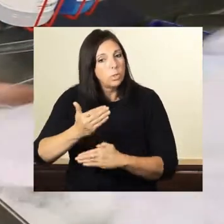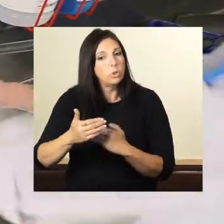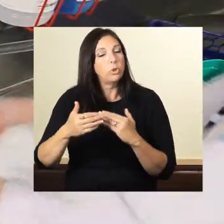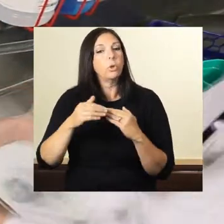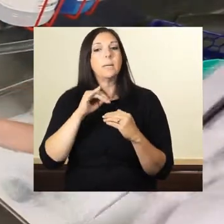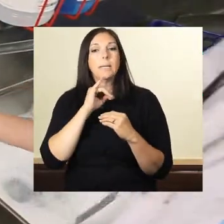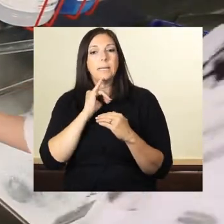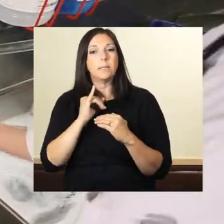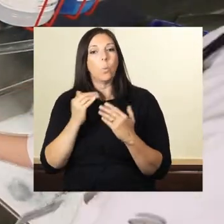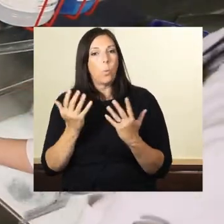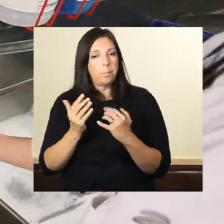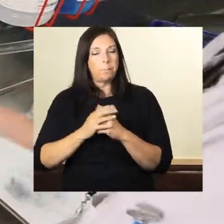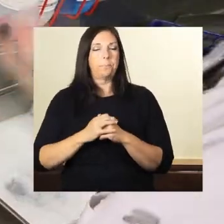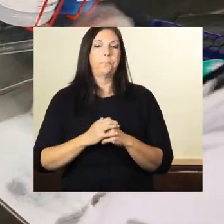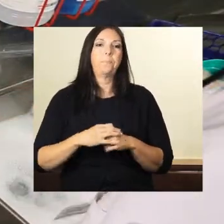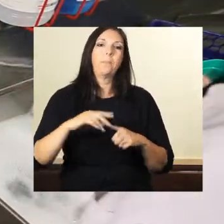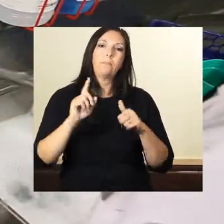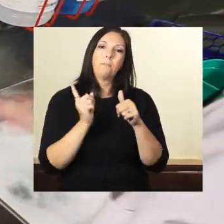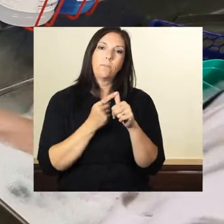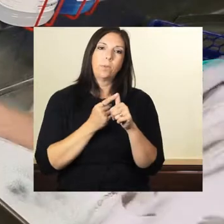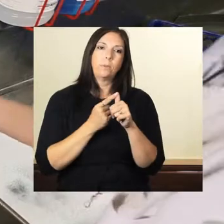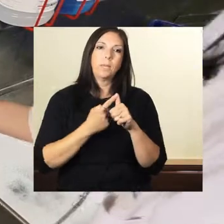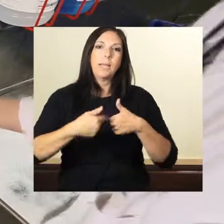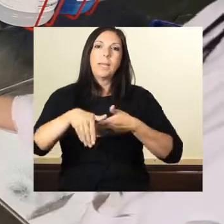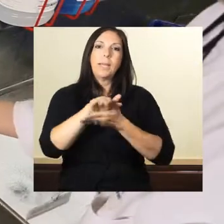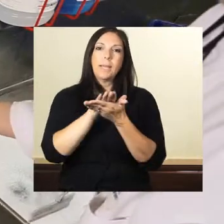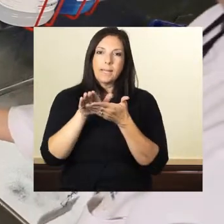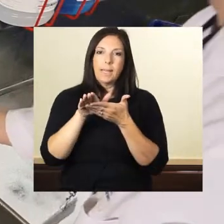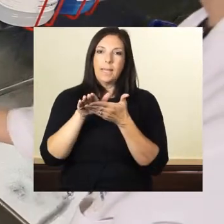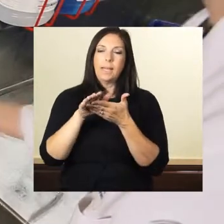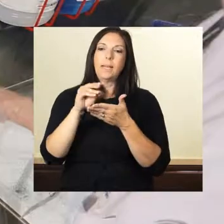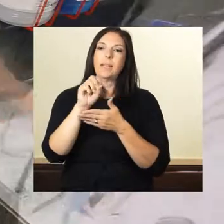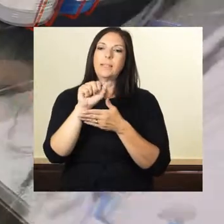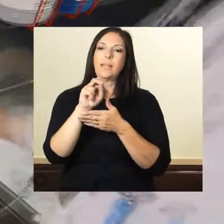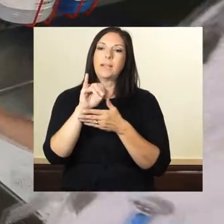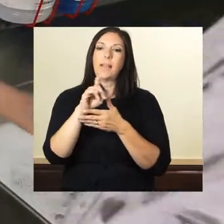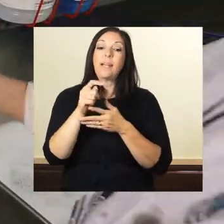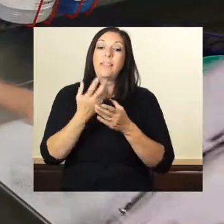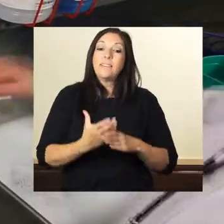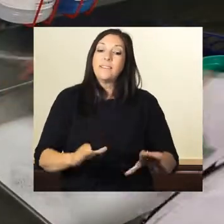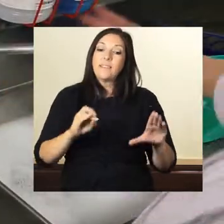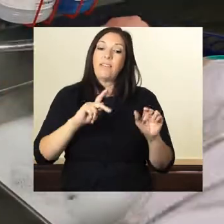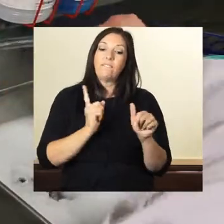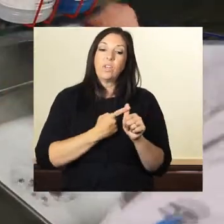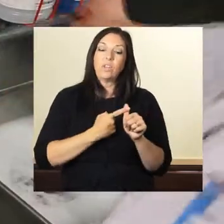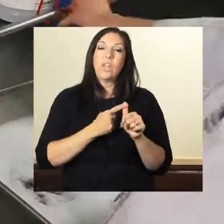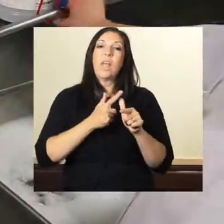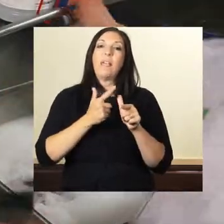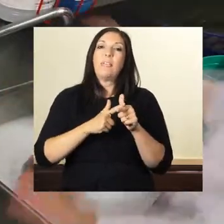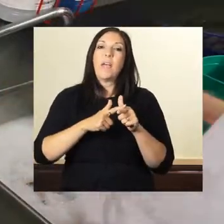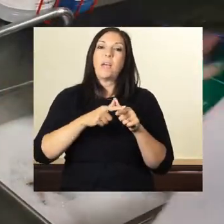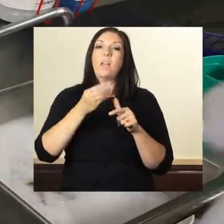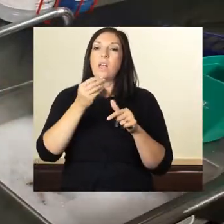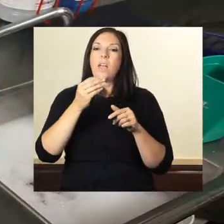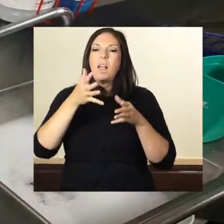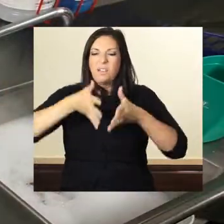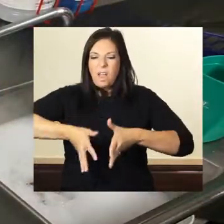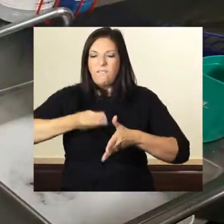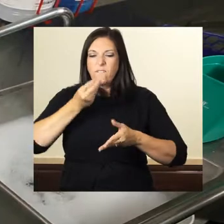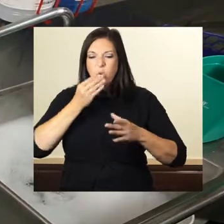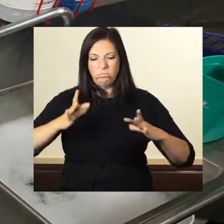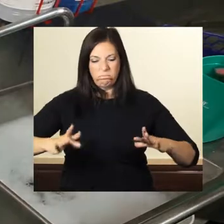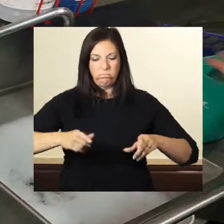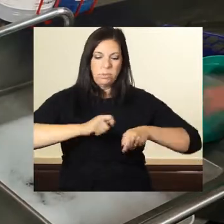between uses. The procedure for washing dishes by hand is as follows. First, clean and